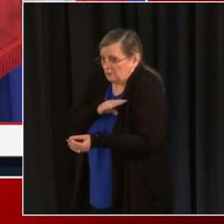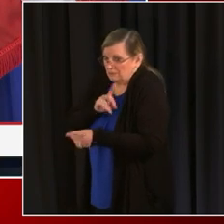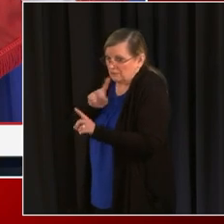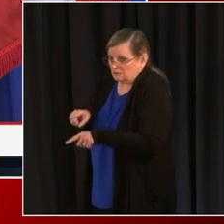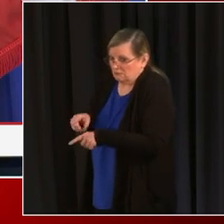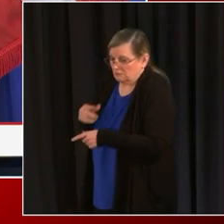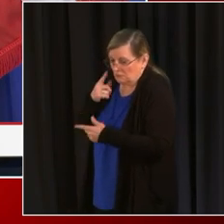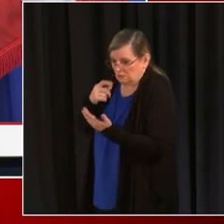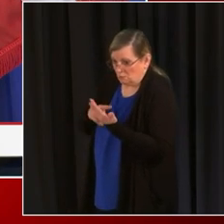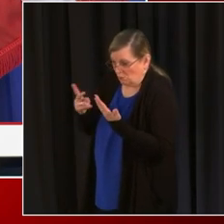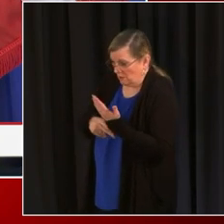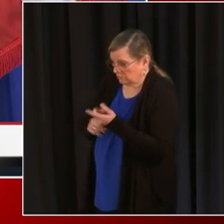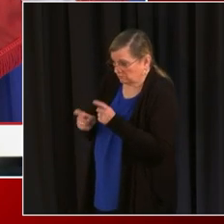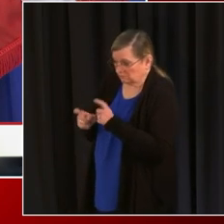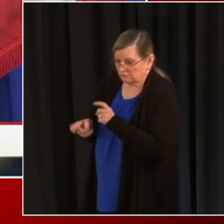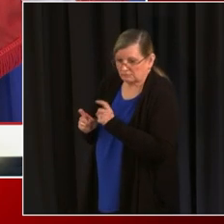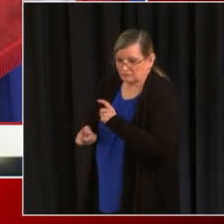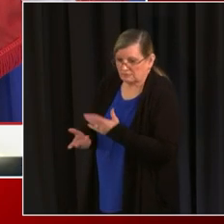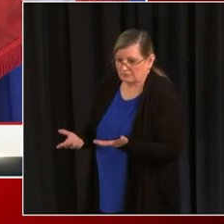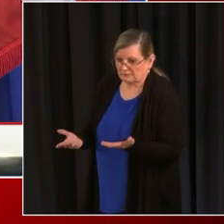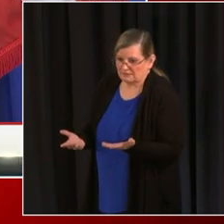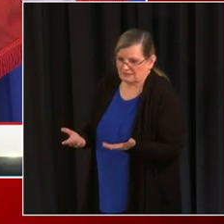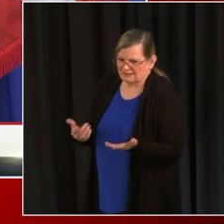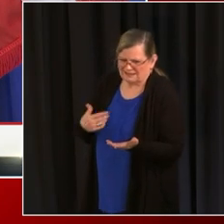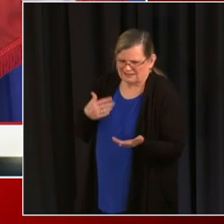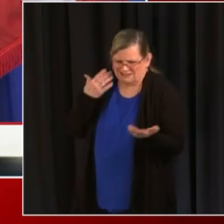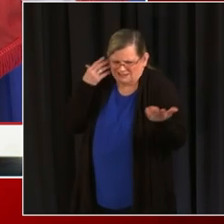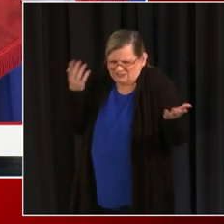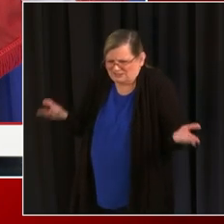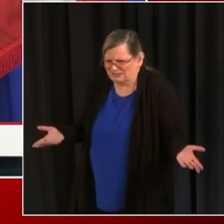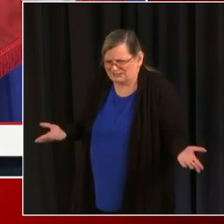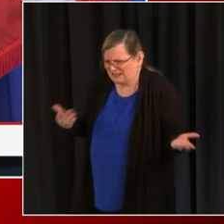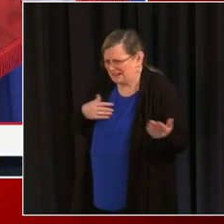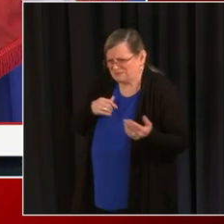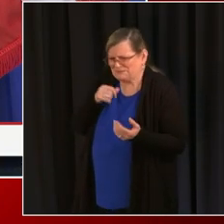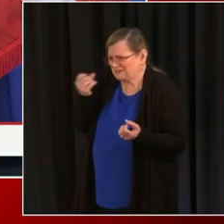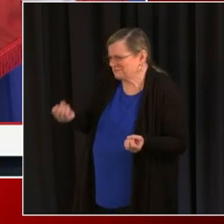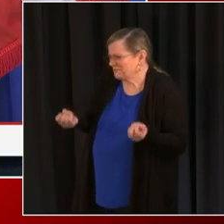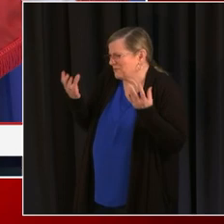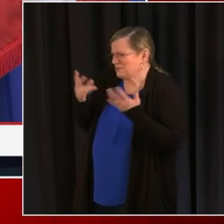update because the program has changed, it's probably had, I don't know. I don't even know how